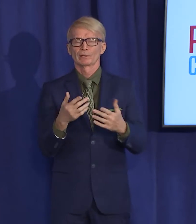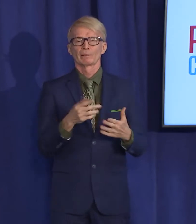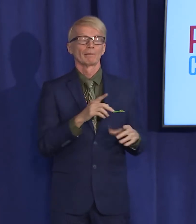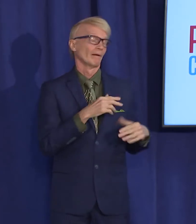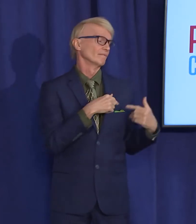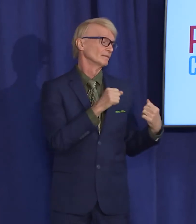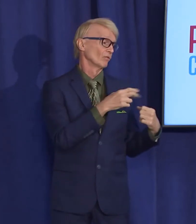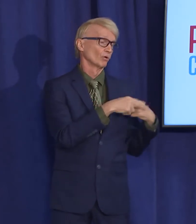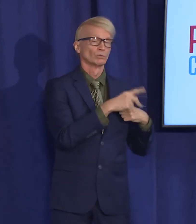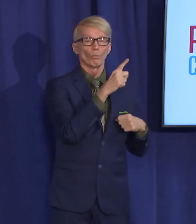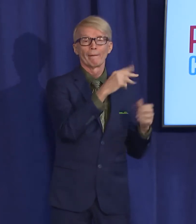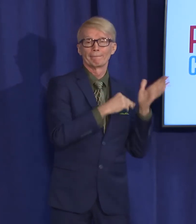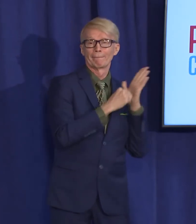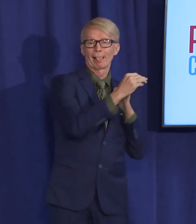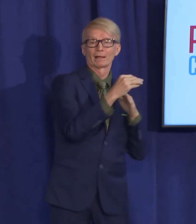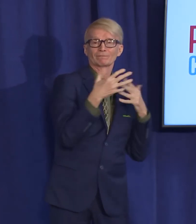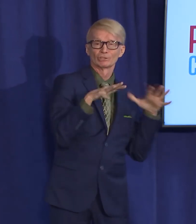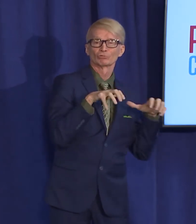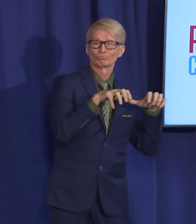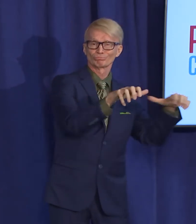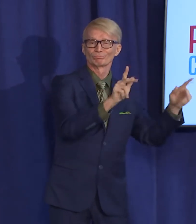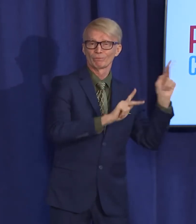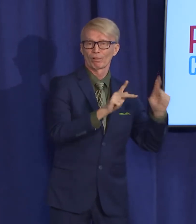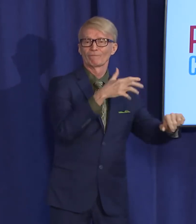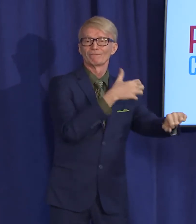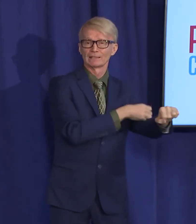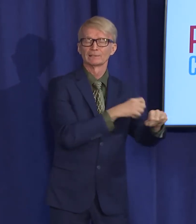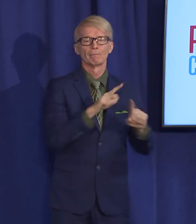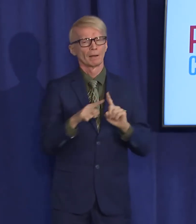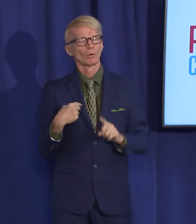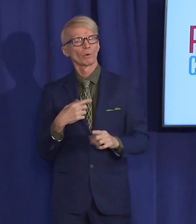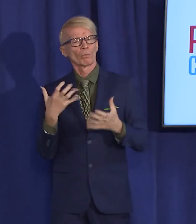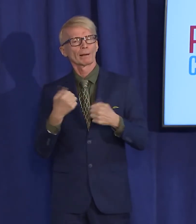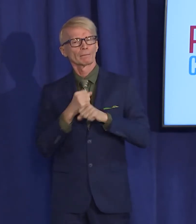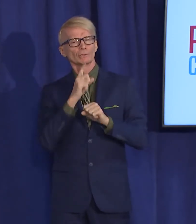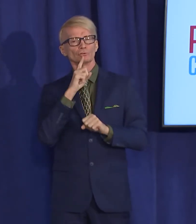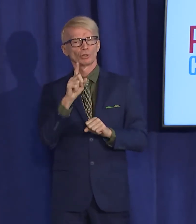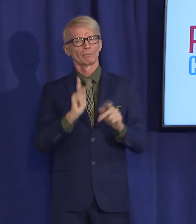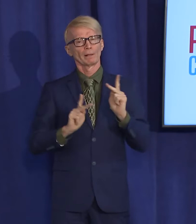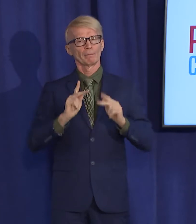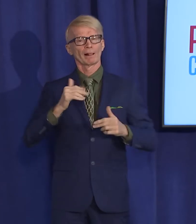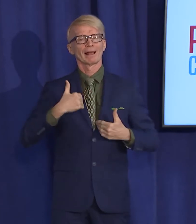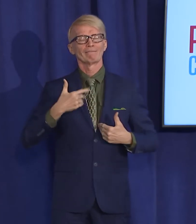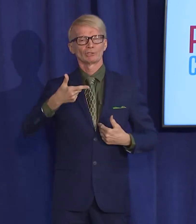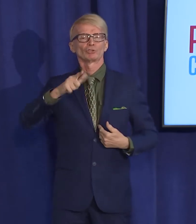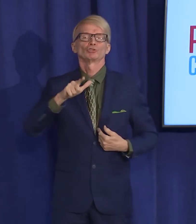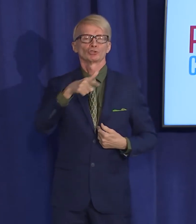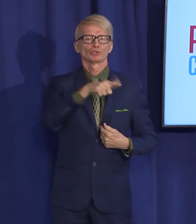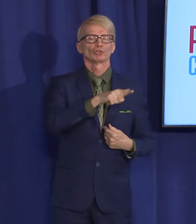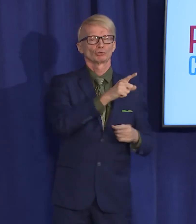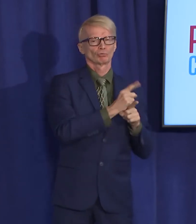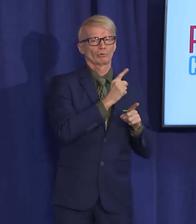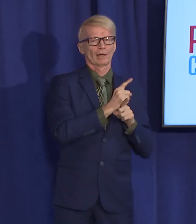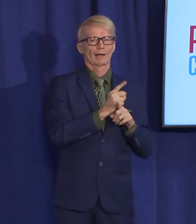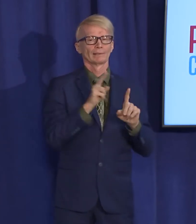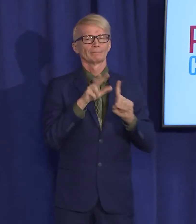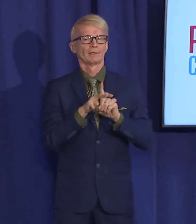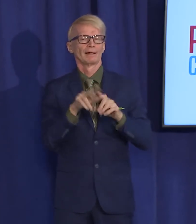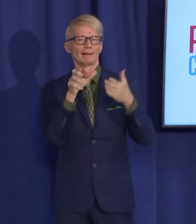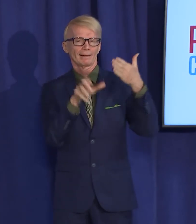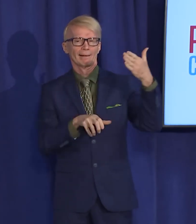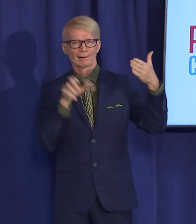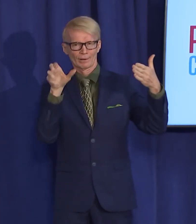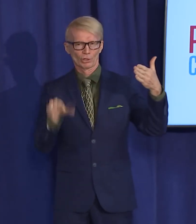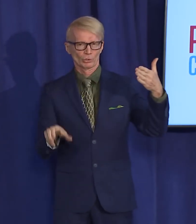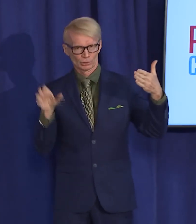done, but nevertheless, we obviously want to make sure that people are being vaccinated when it is their turn, and with a focus. It